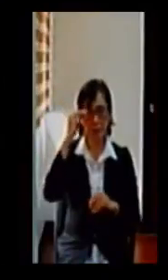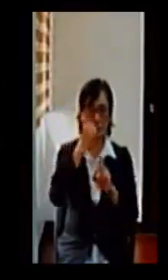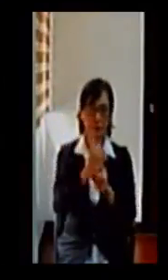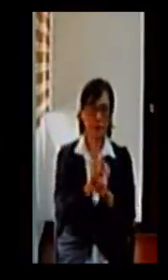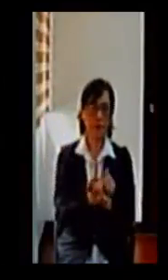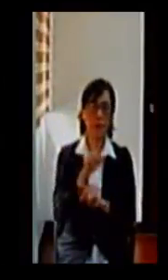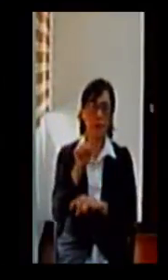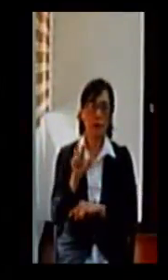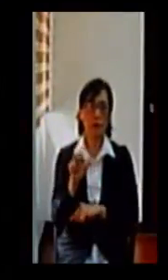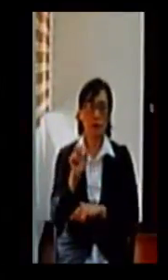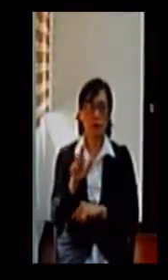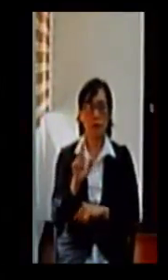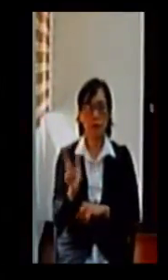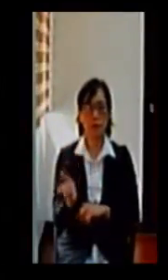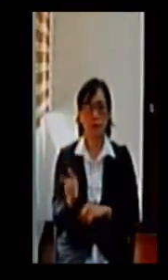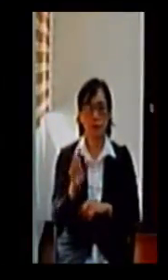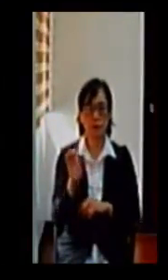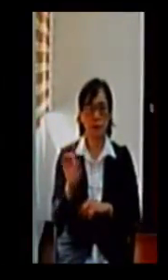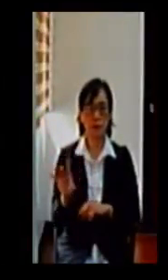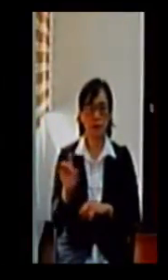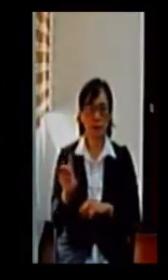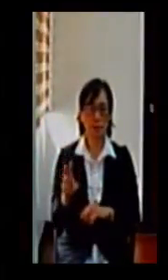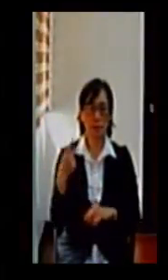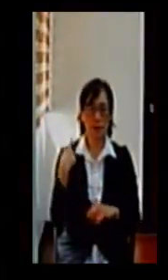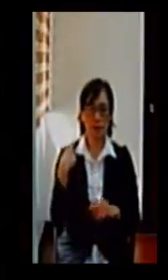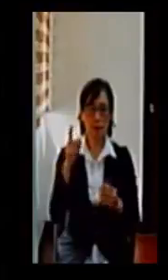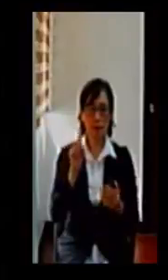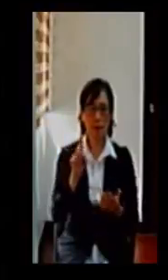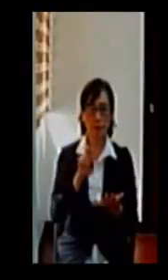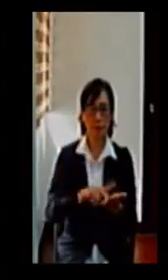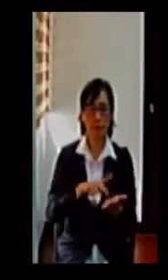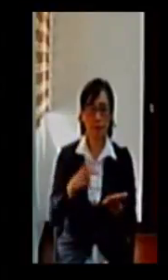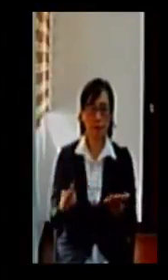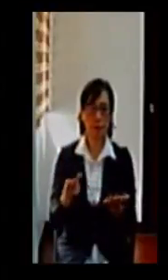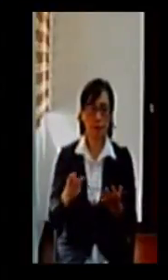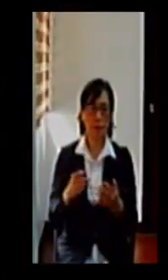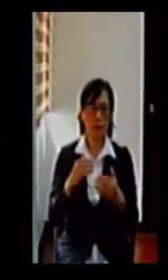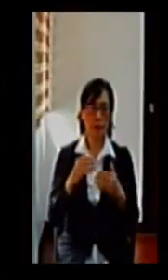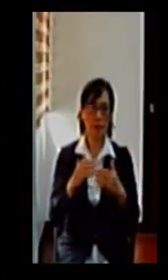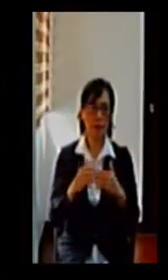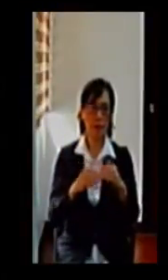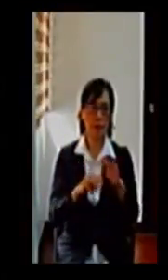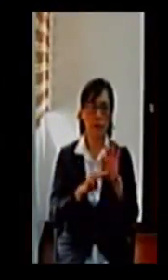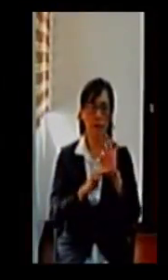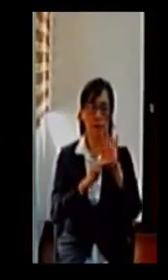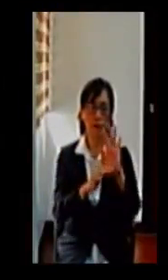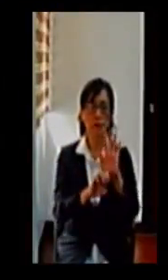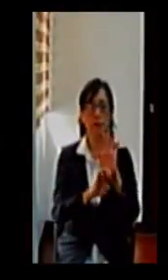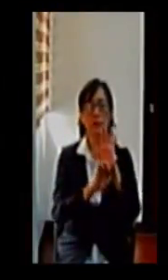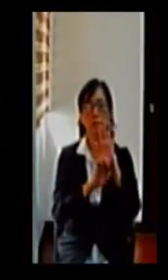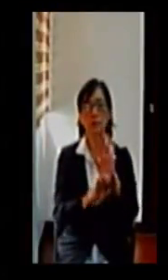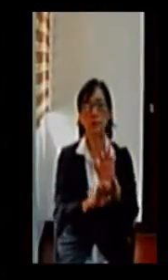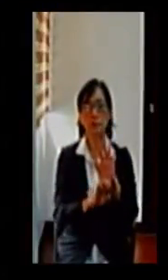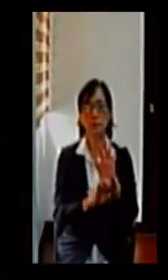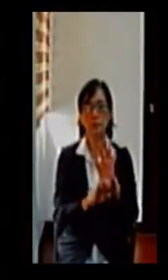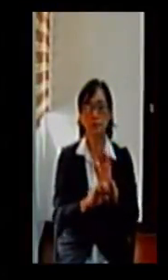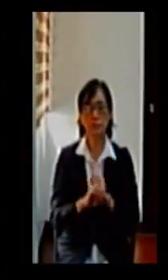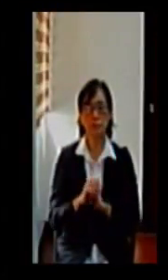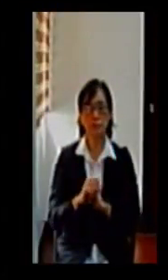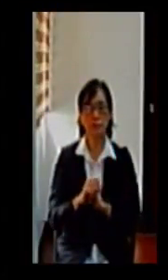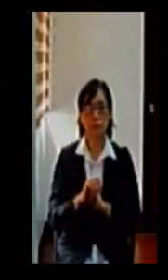13, 2018, consisting of one page. This was previously marked as Exhibit Quintuple T.